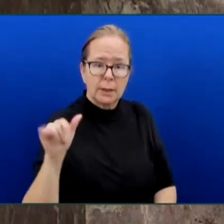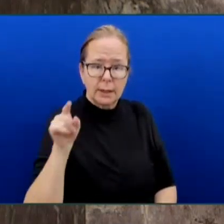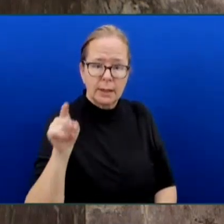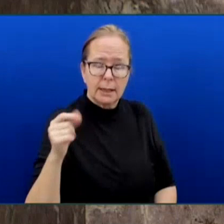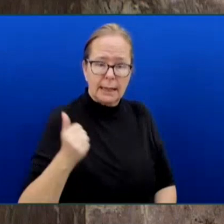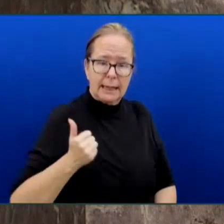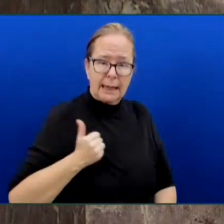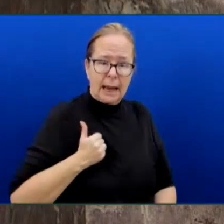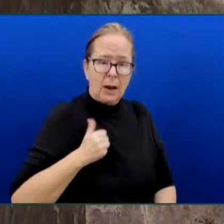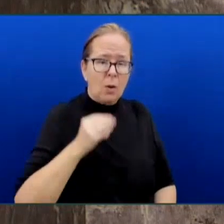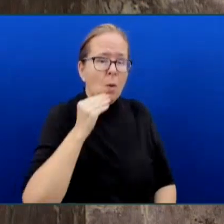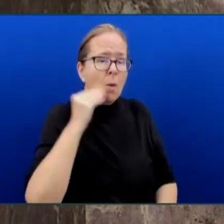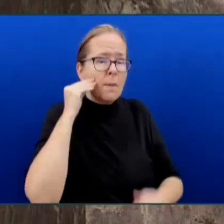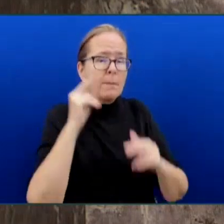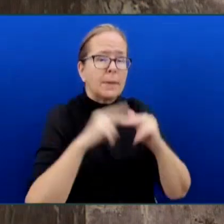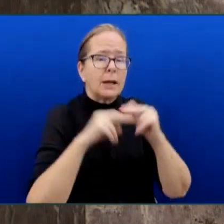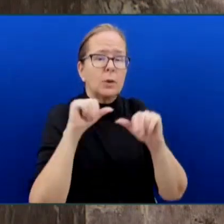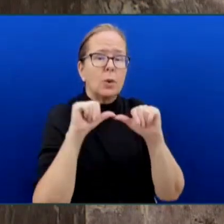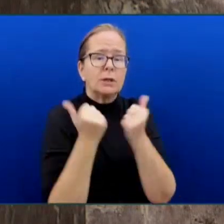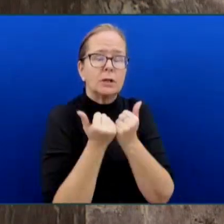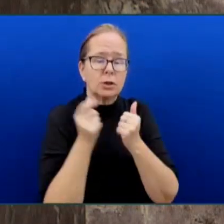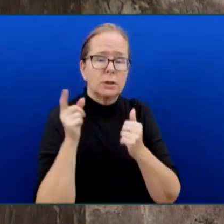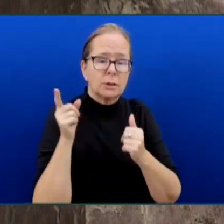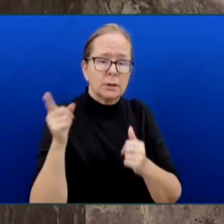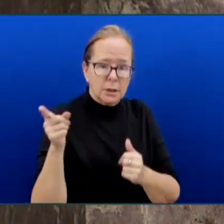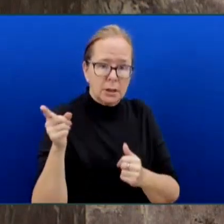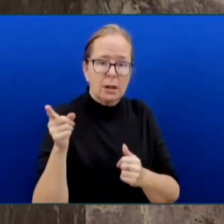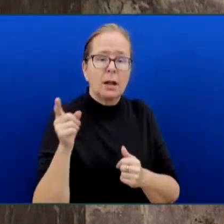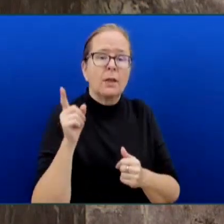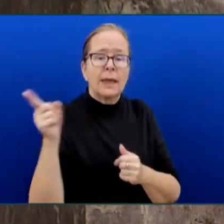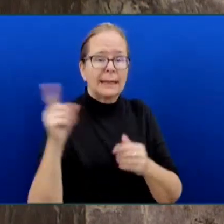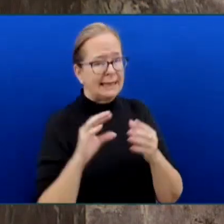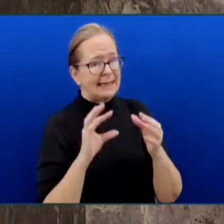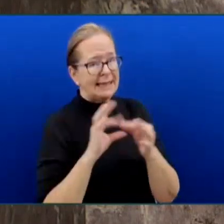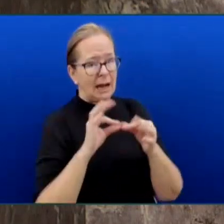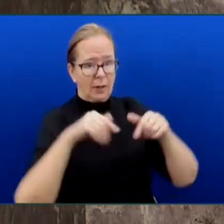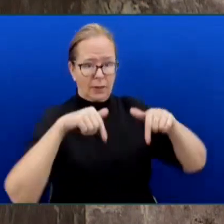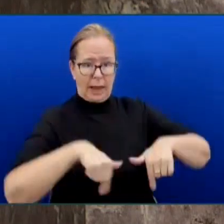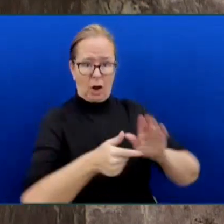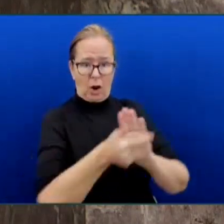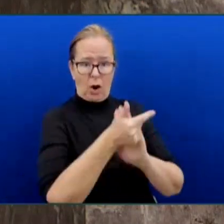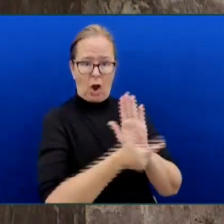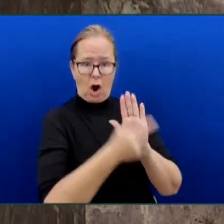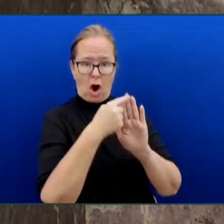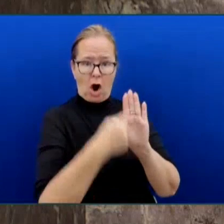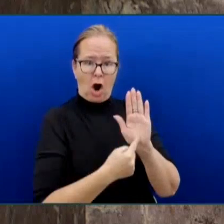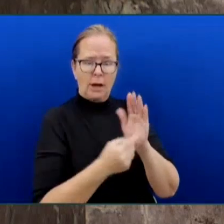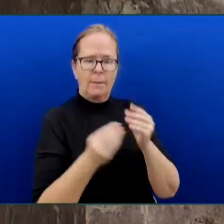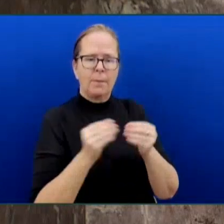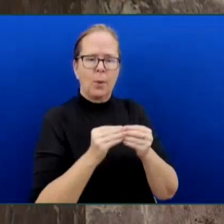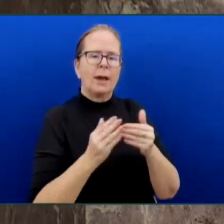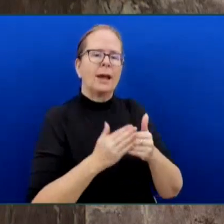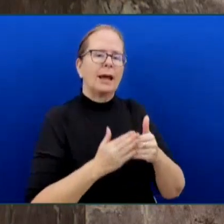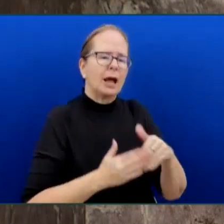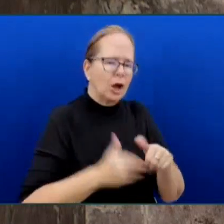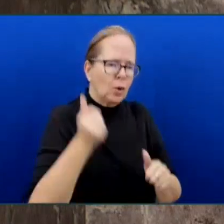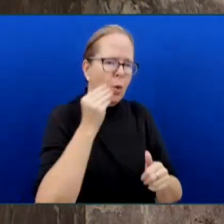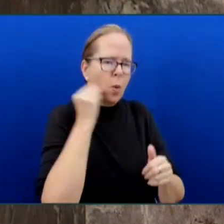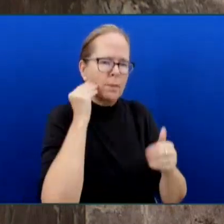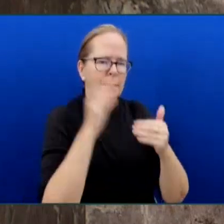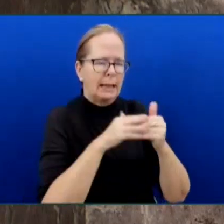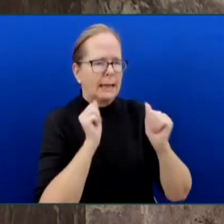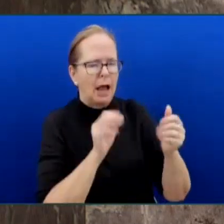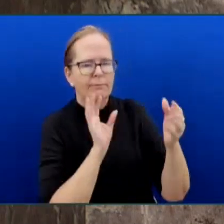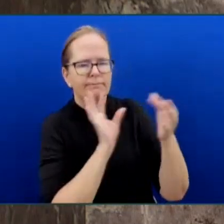more predictable for BC home builders to work with local governments to speed up approval process and increase the variety of housing